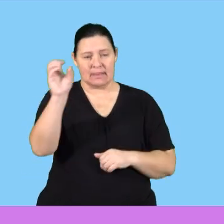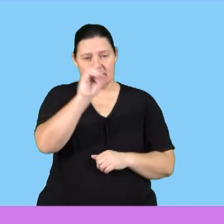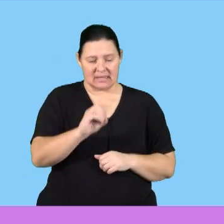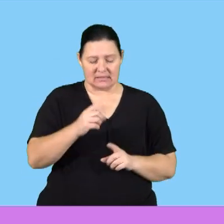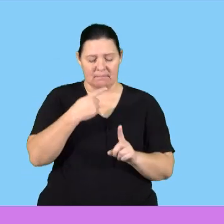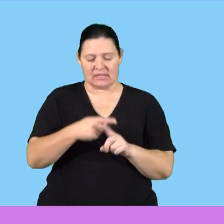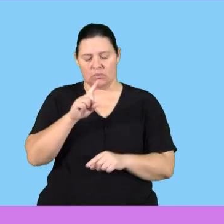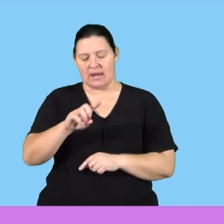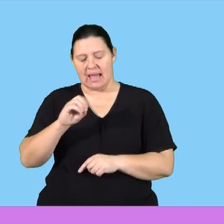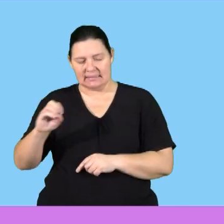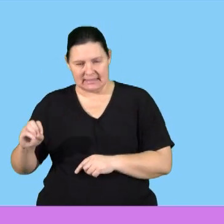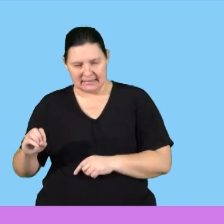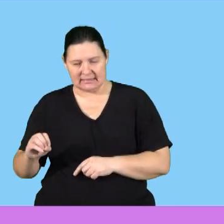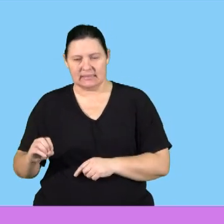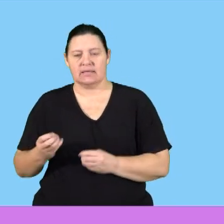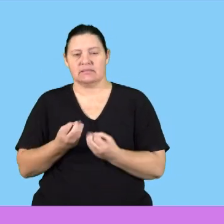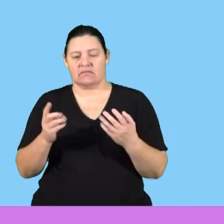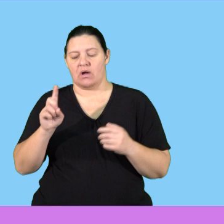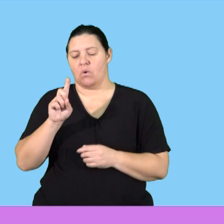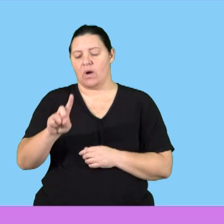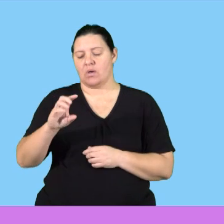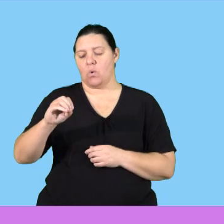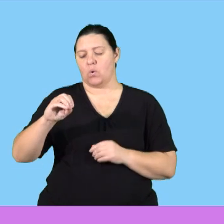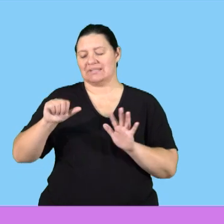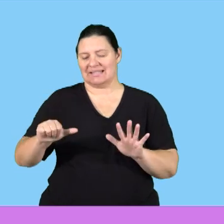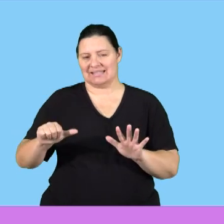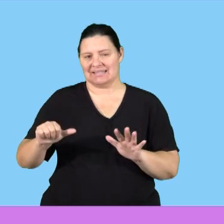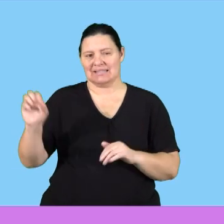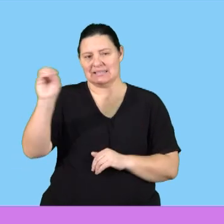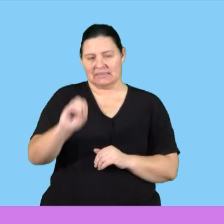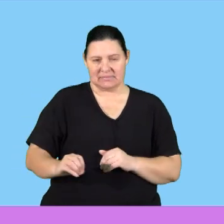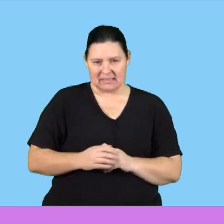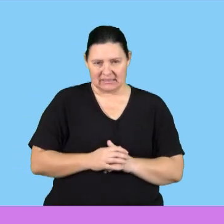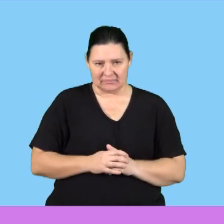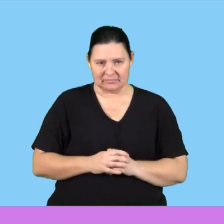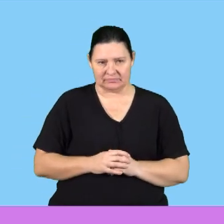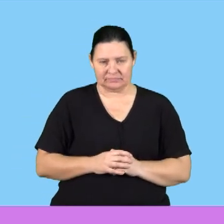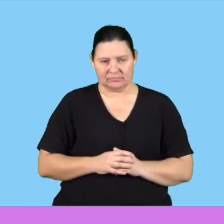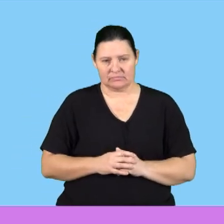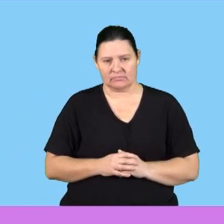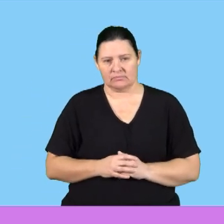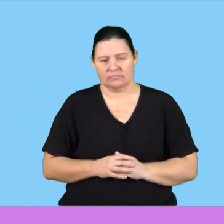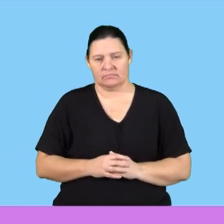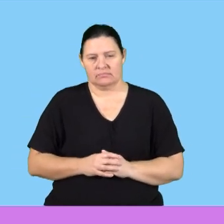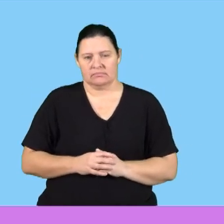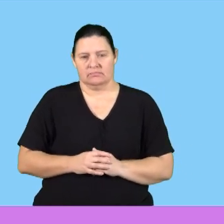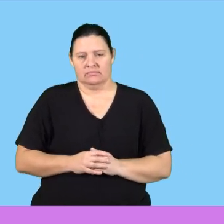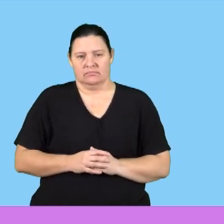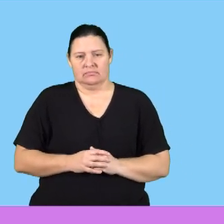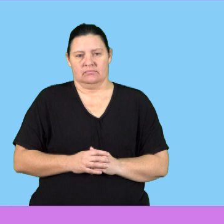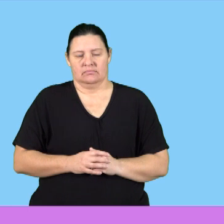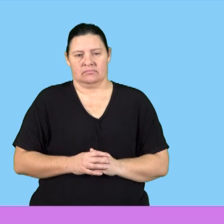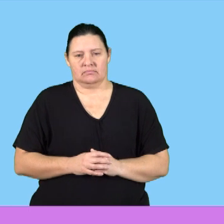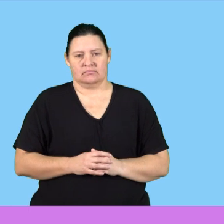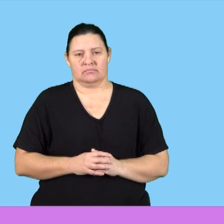6% plus 100%. Then I think you know 100 plus 6 will give you